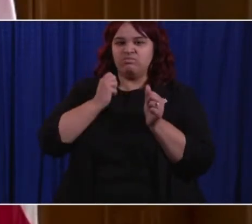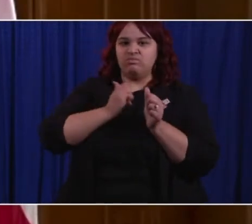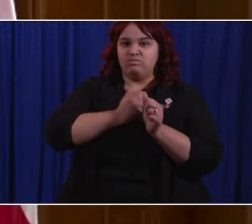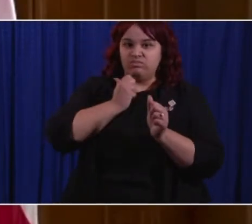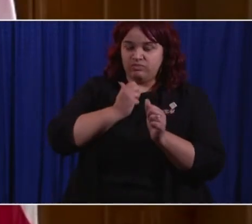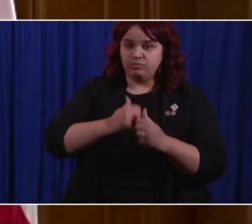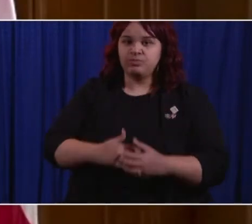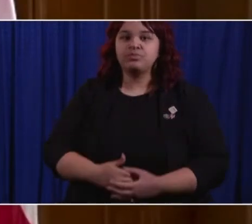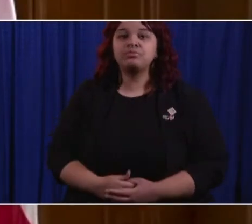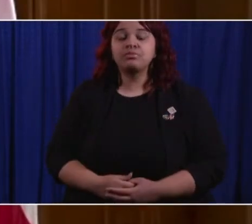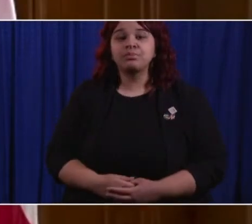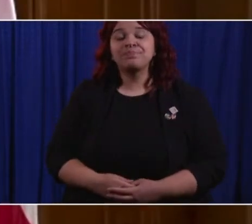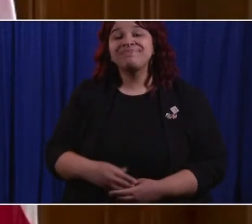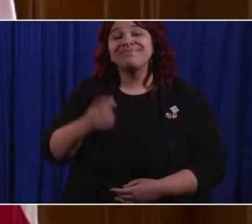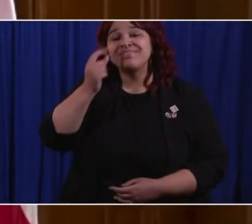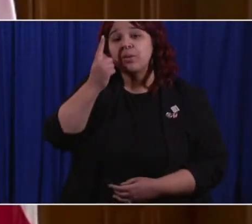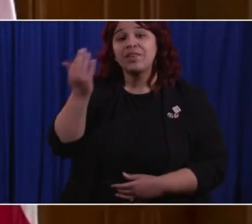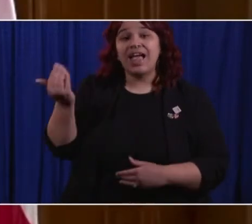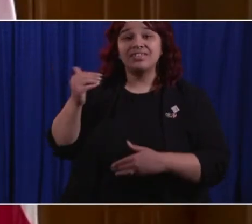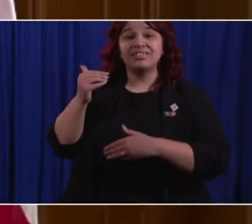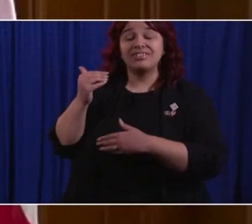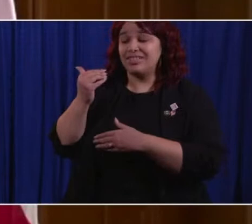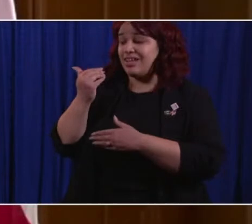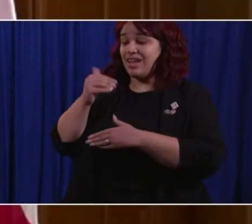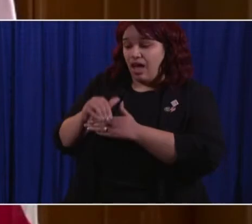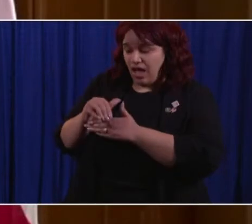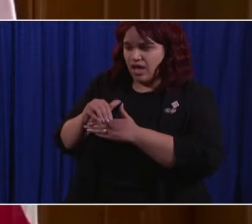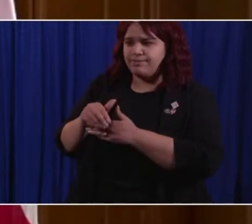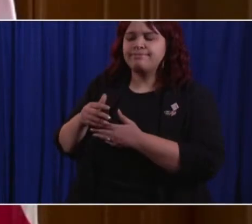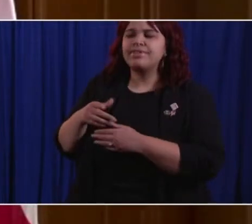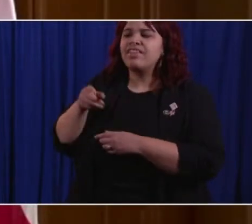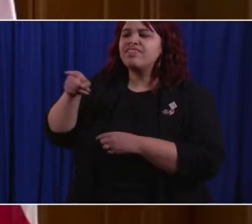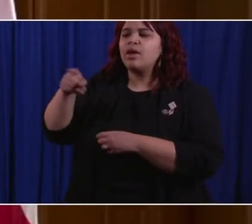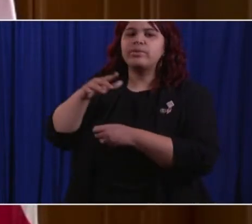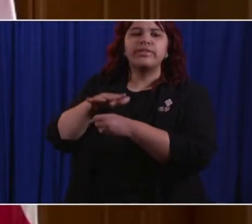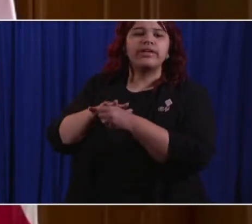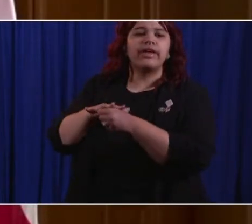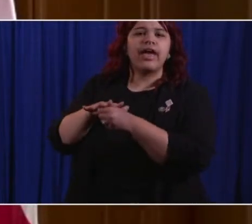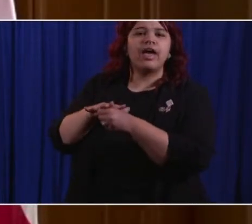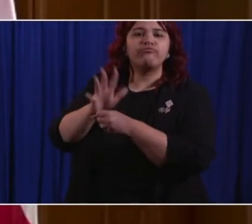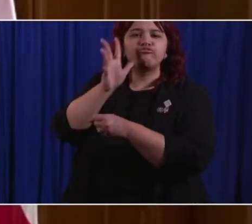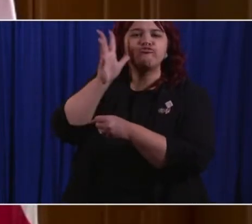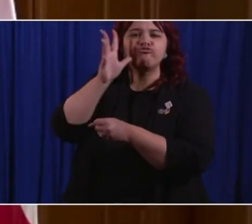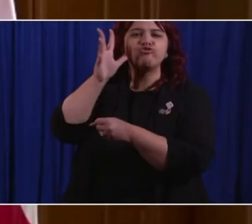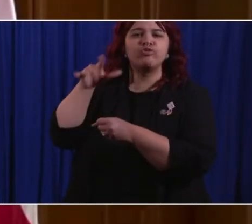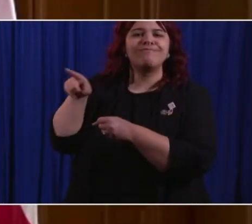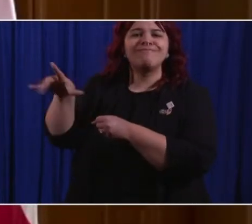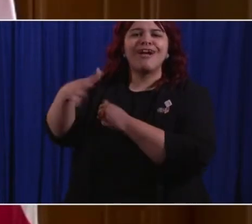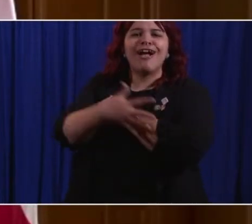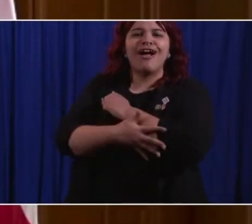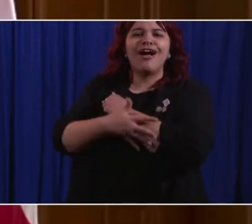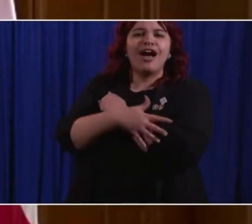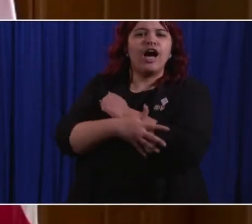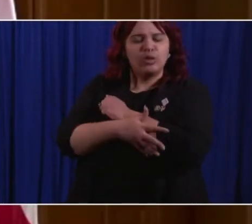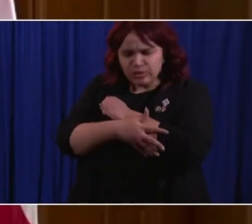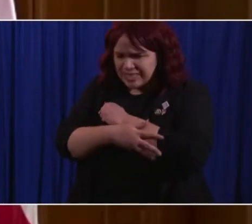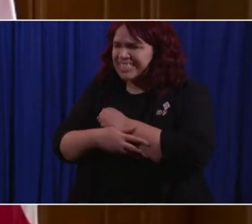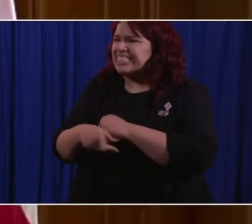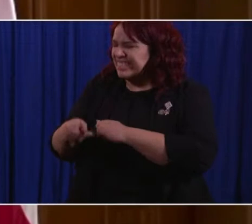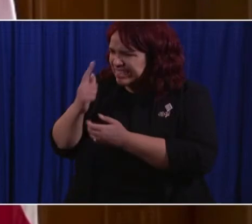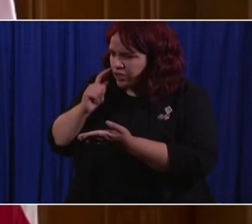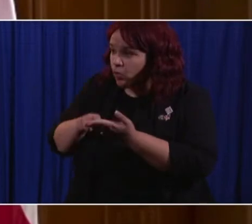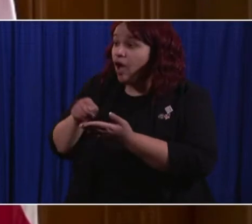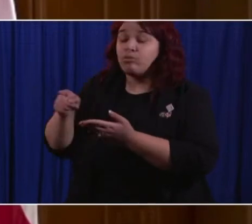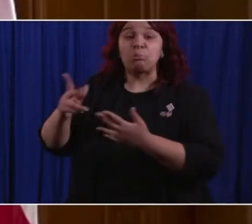a drive-through vaccine site because they are not seeing the demand they need to justify putting it on. What is your level of concern at